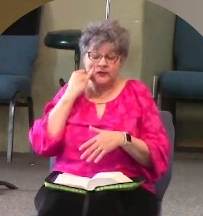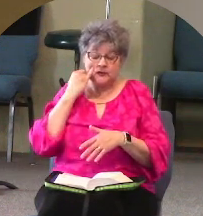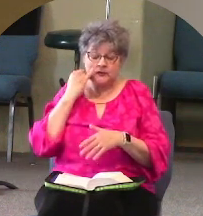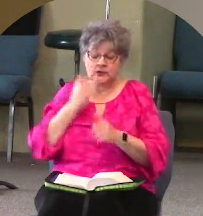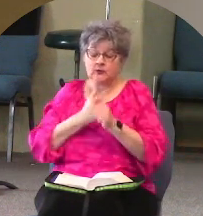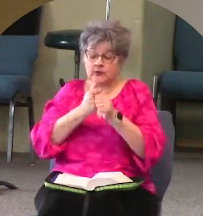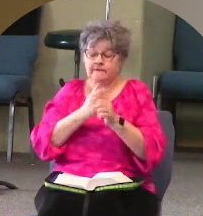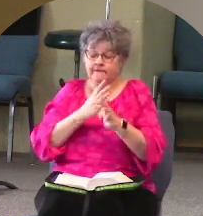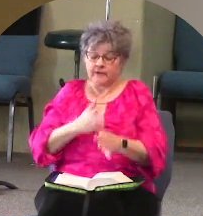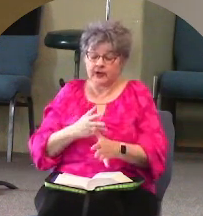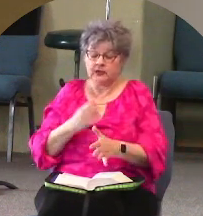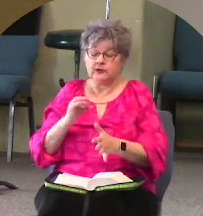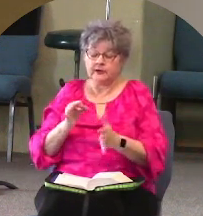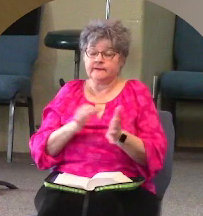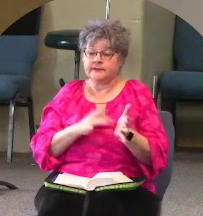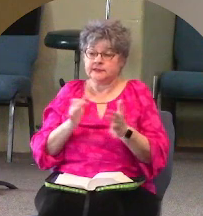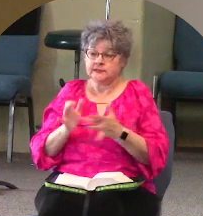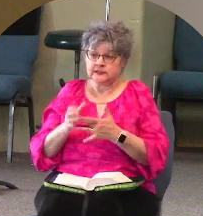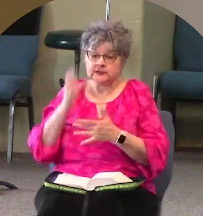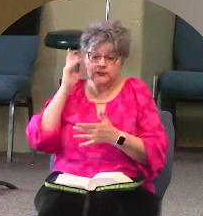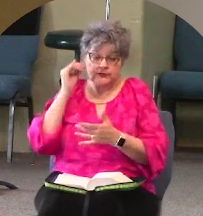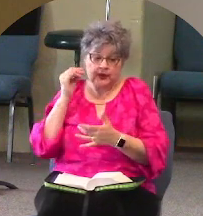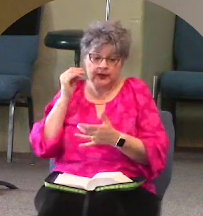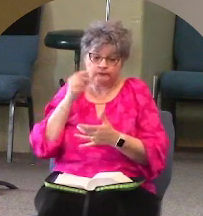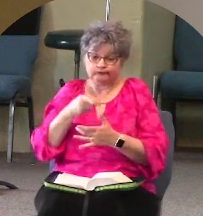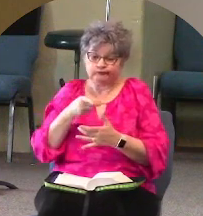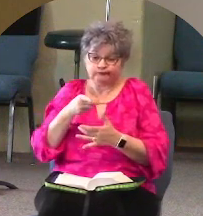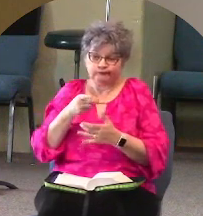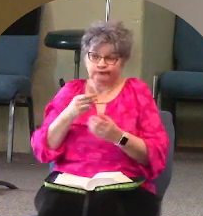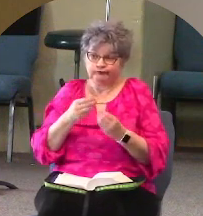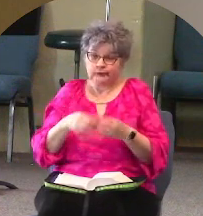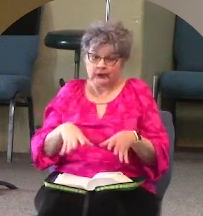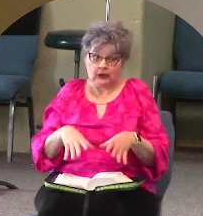Jesus, you thought he lost.